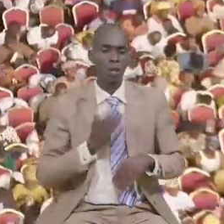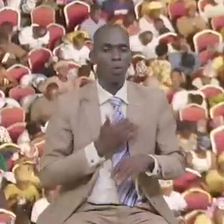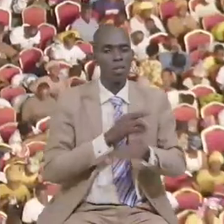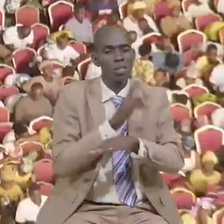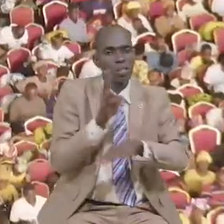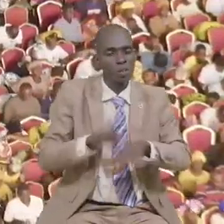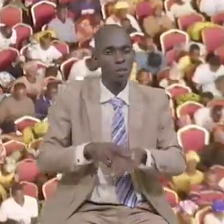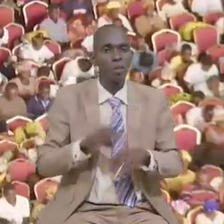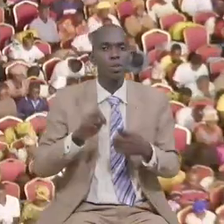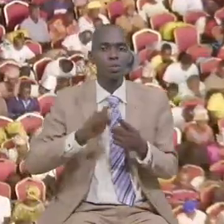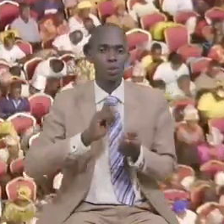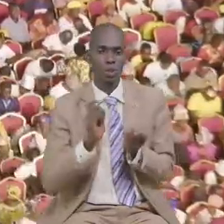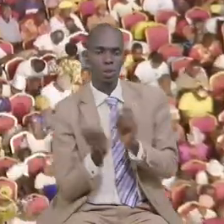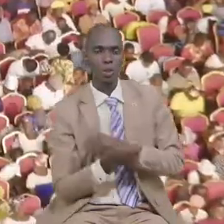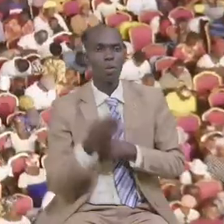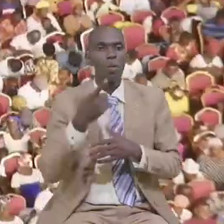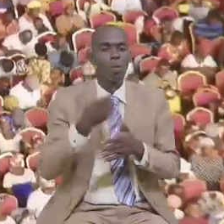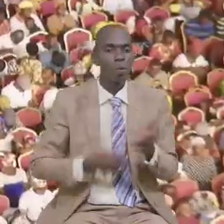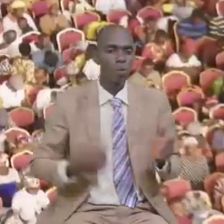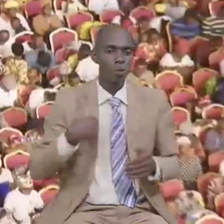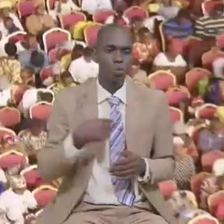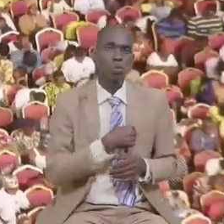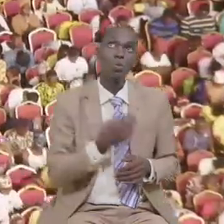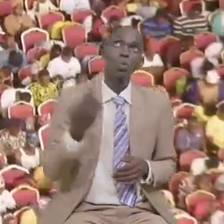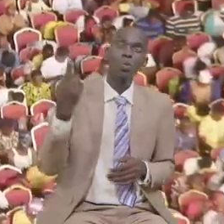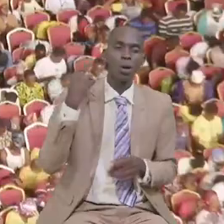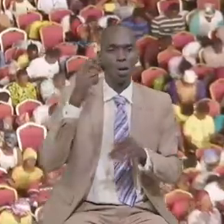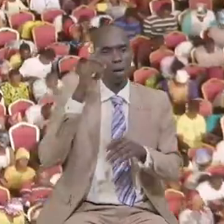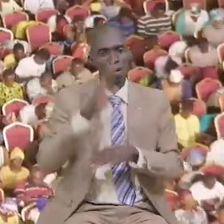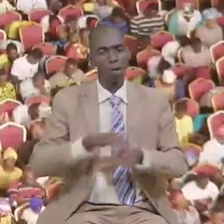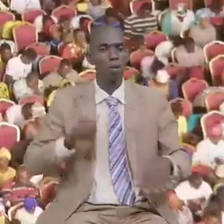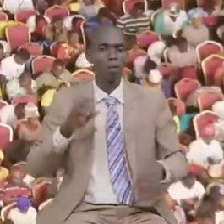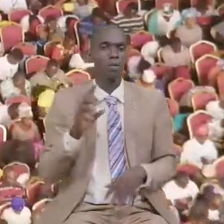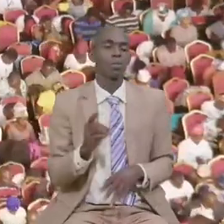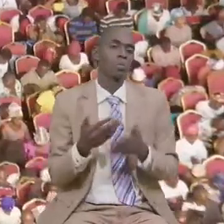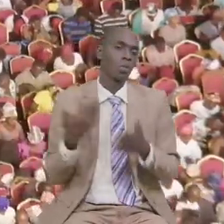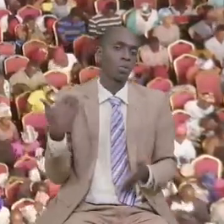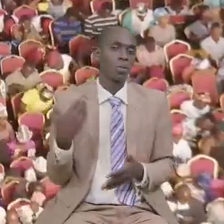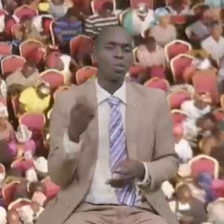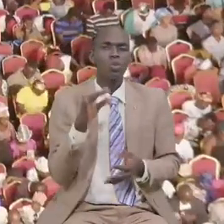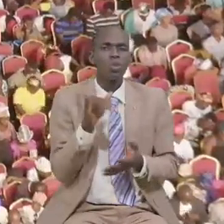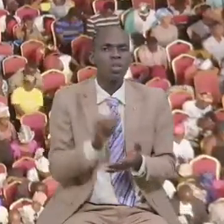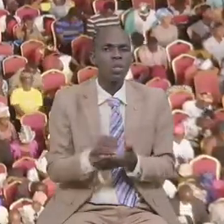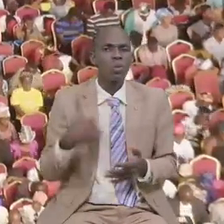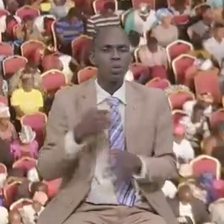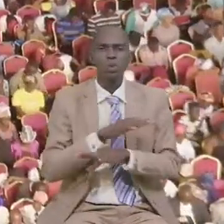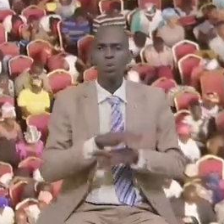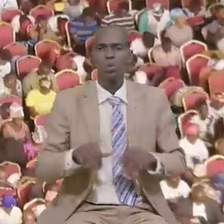to change what we were called, so that we do not remain